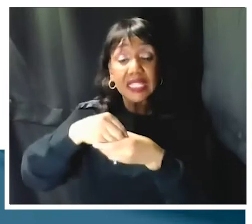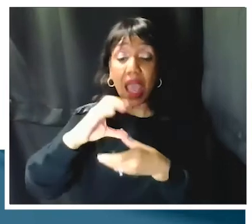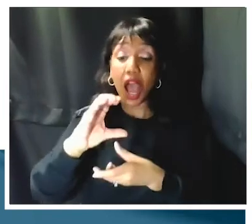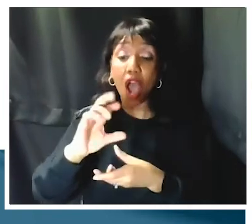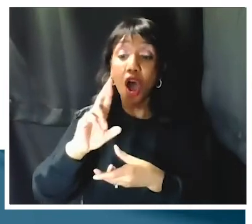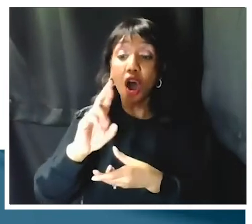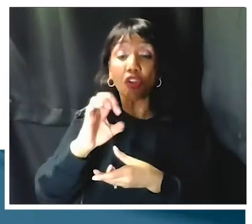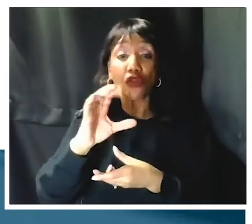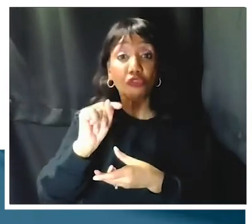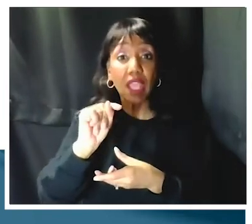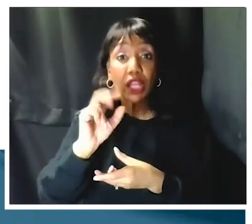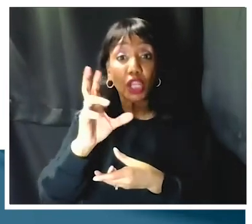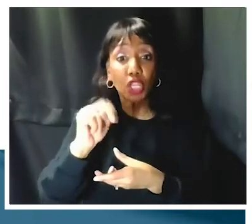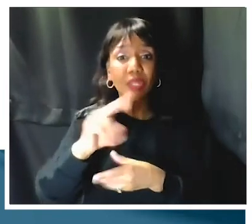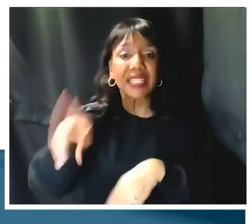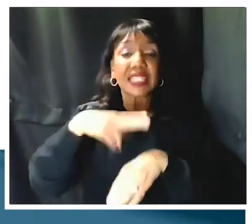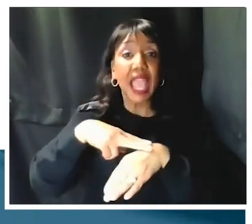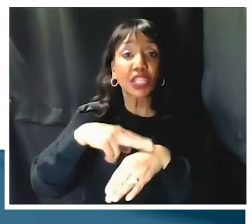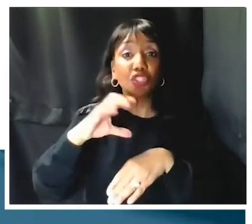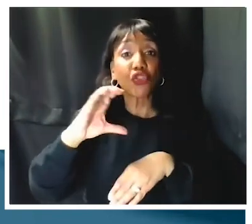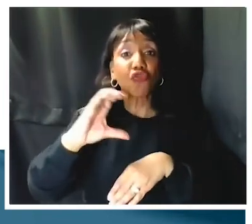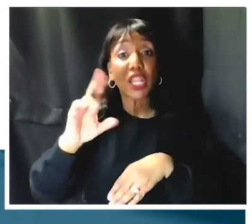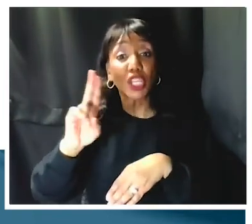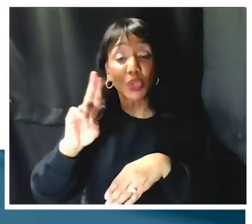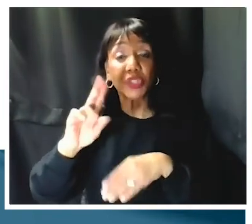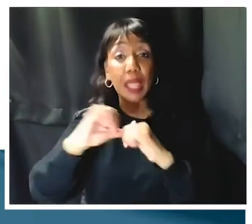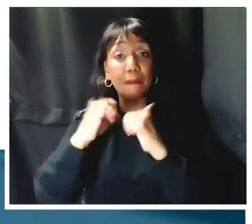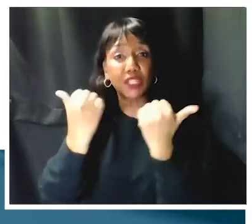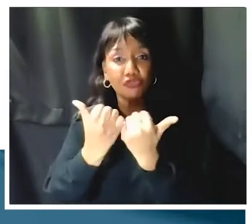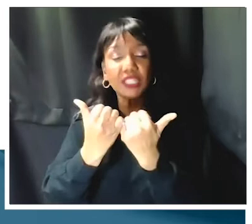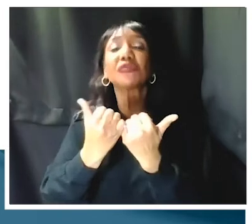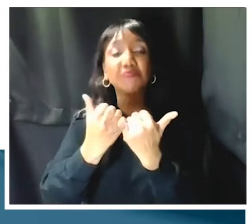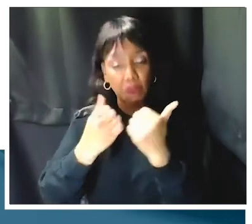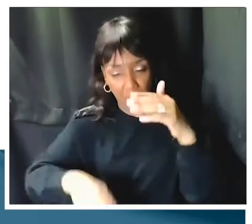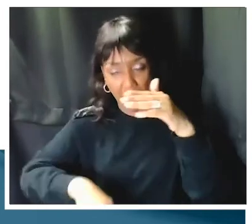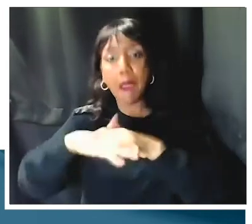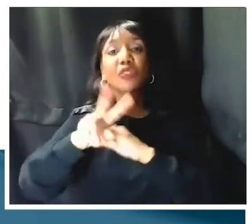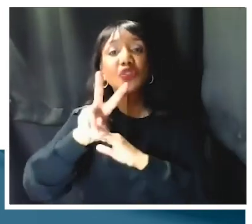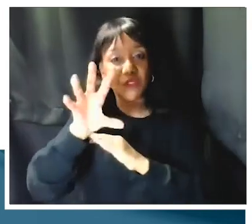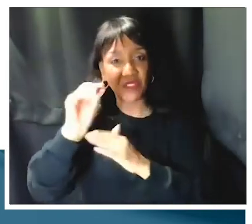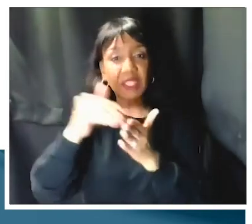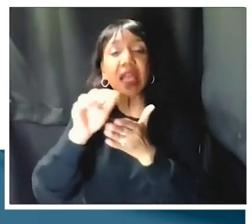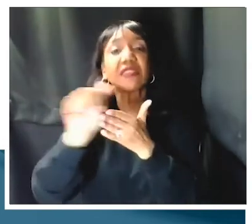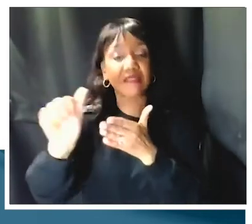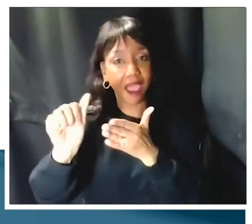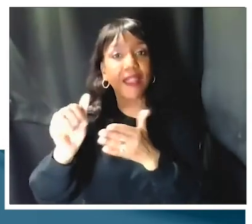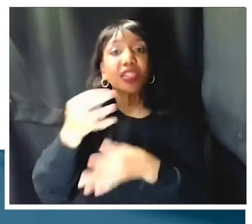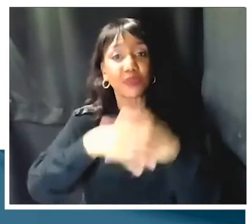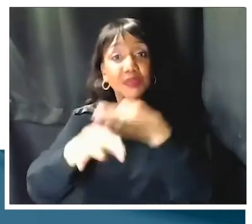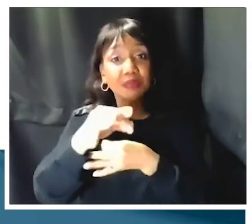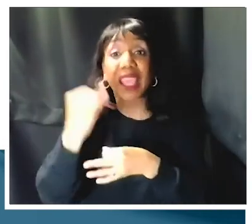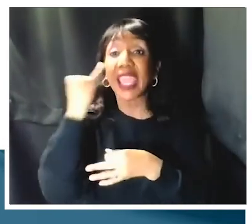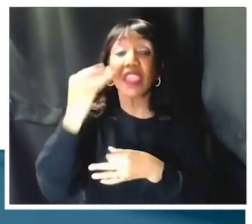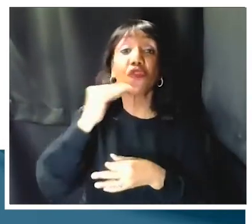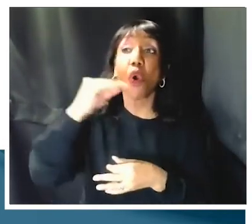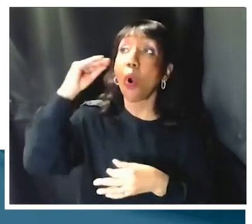reimburse you up to the same amount. If your home was in a fire or someone broke into your home, you may not be